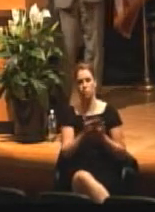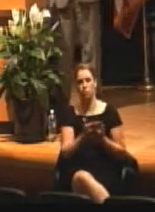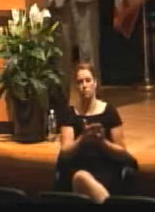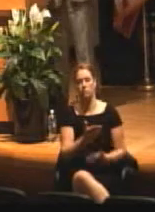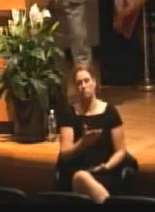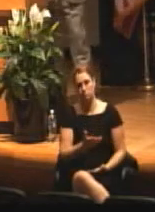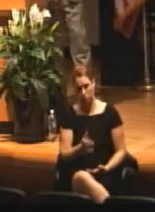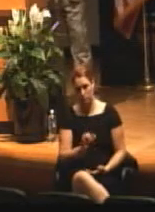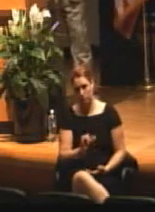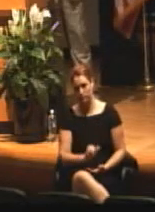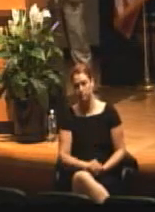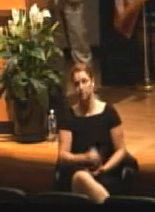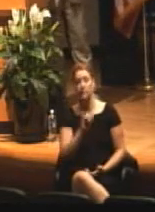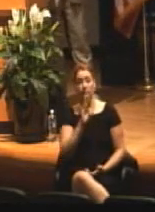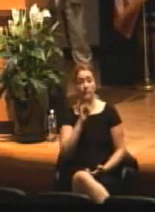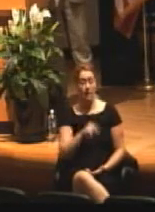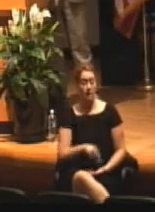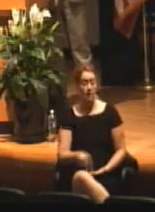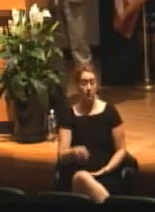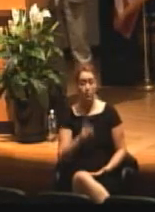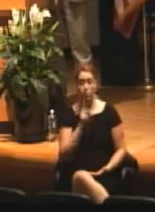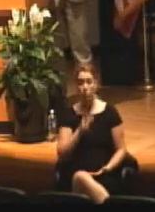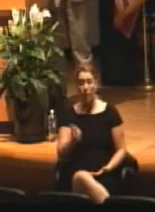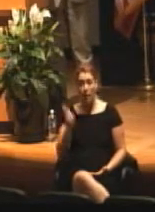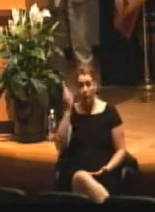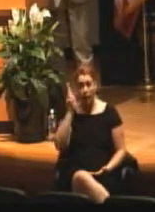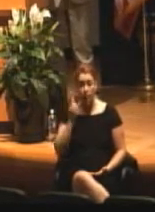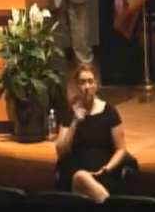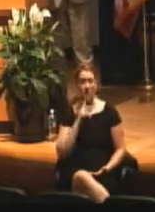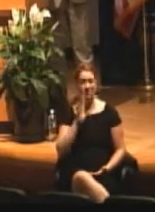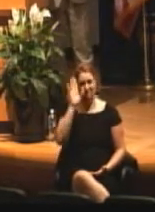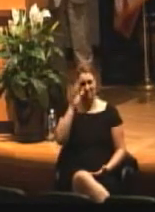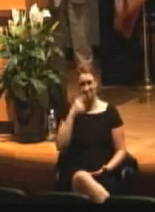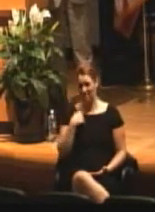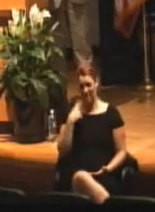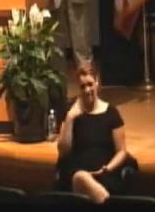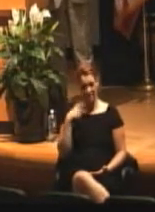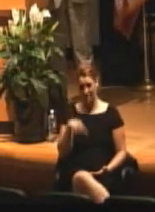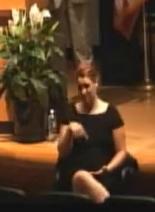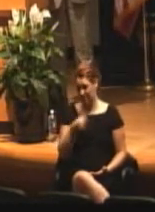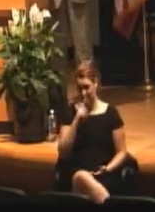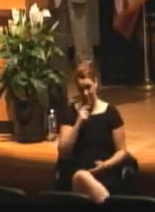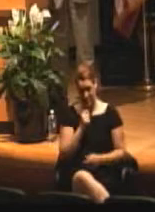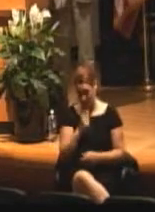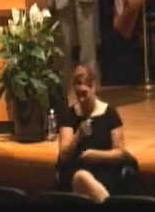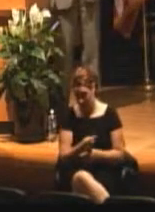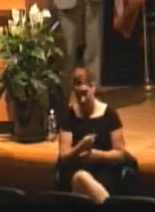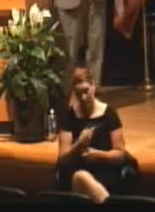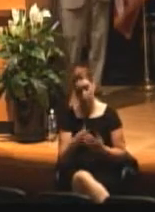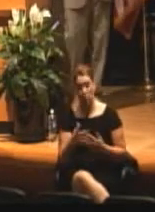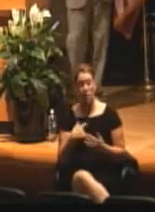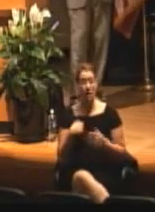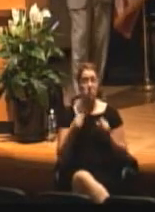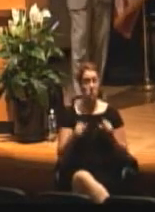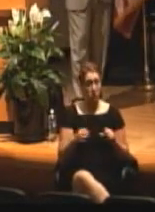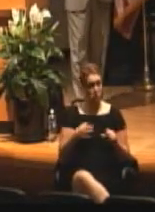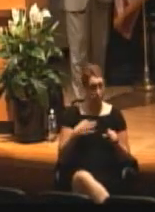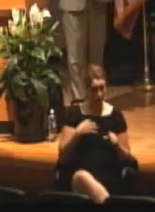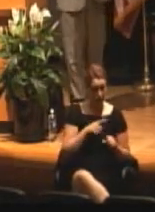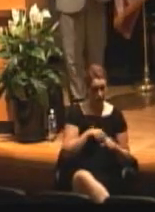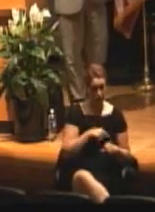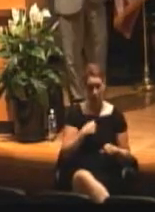with it. If the payment's too high, you could say, hey, you know, I'm not sure this is gonna be comfortable, even though maybe I can qualify for it. We don't want to go that